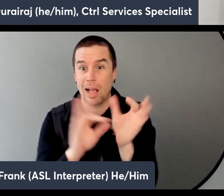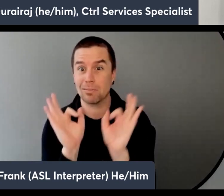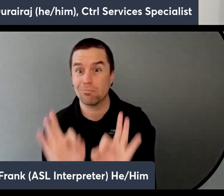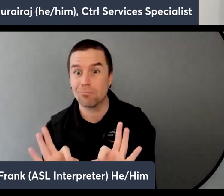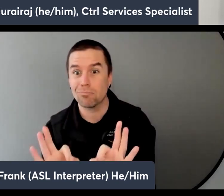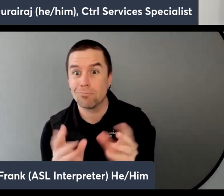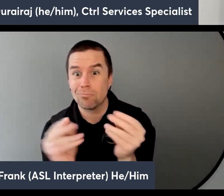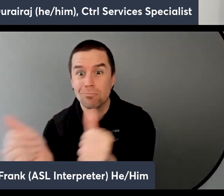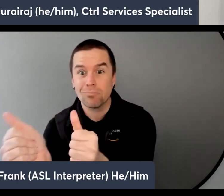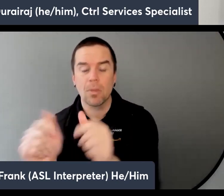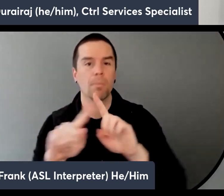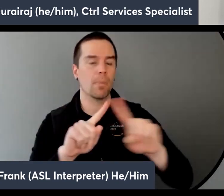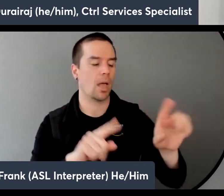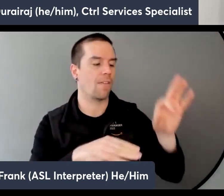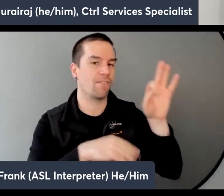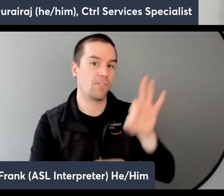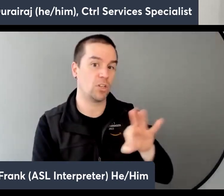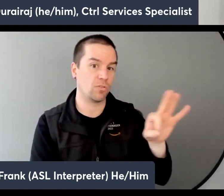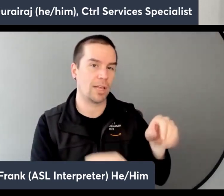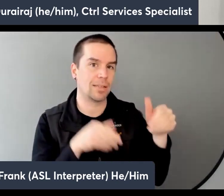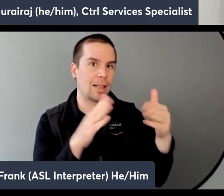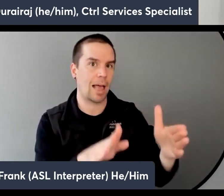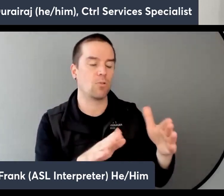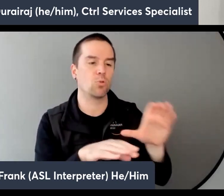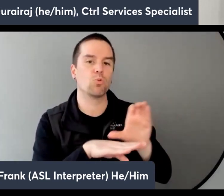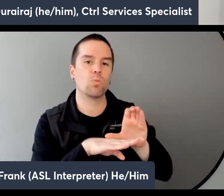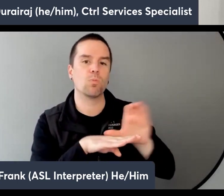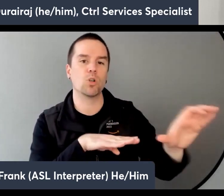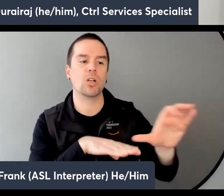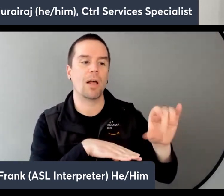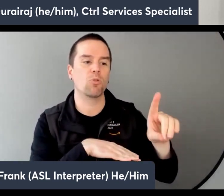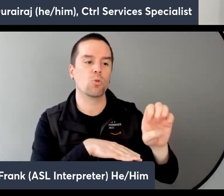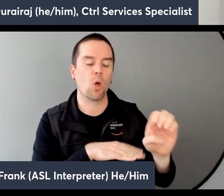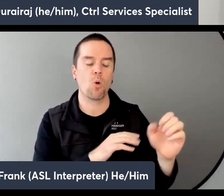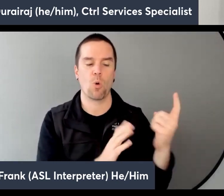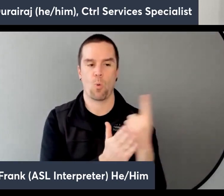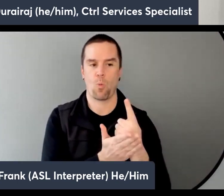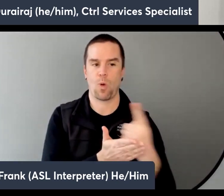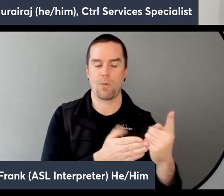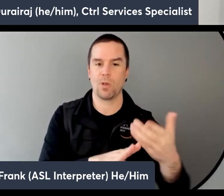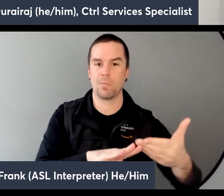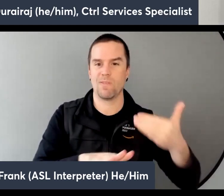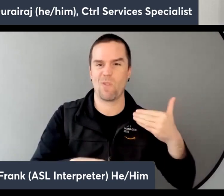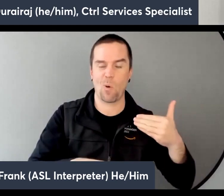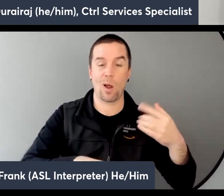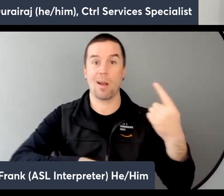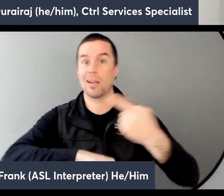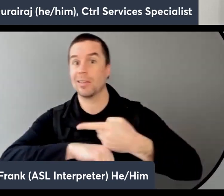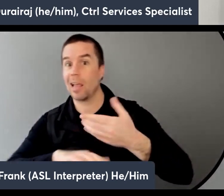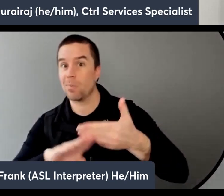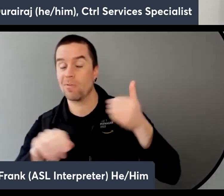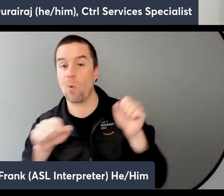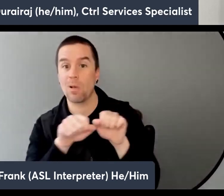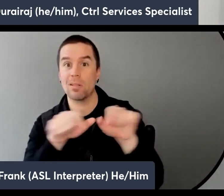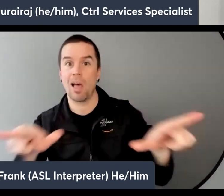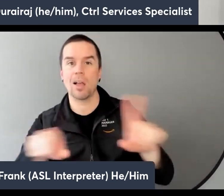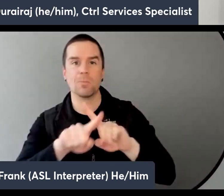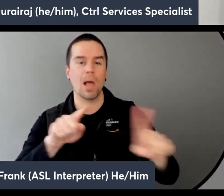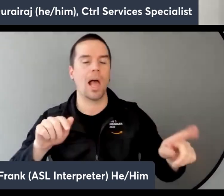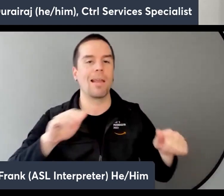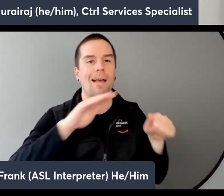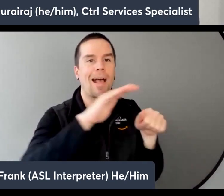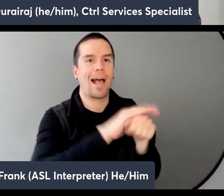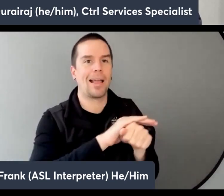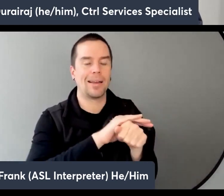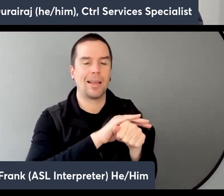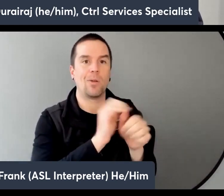actually push all of that code out a week before, a day before the launch, but hide it all behind a feature flag. So then